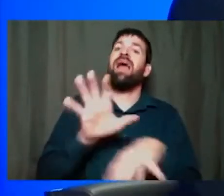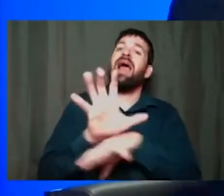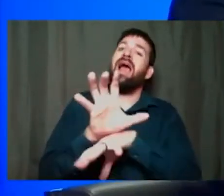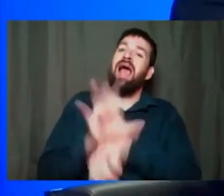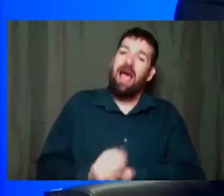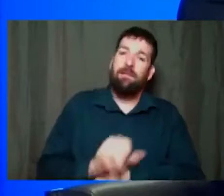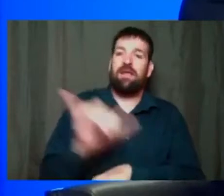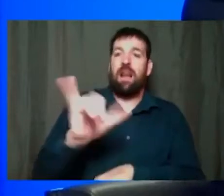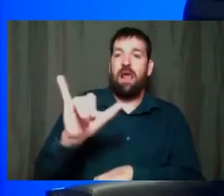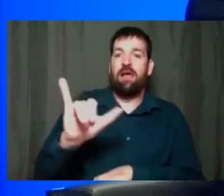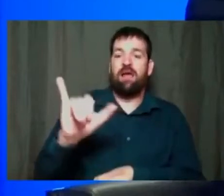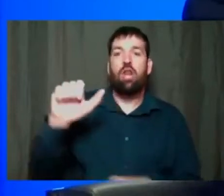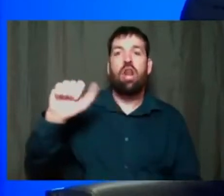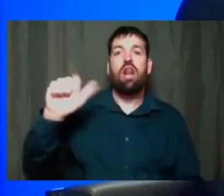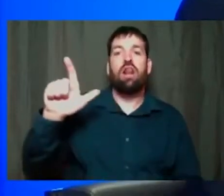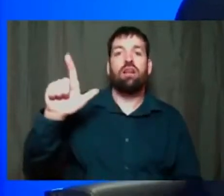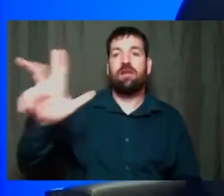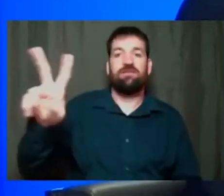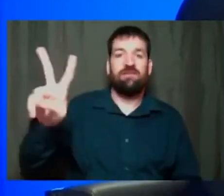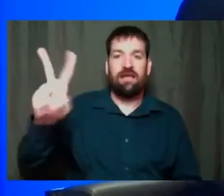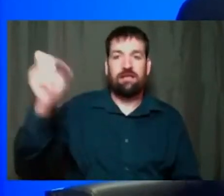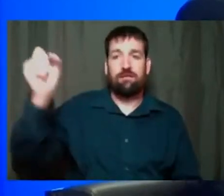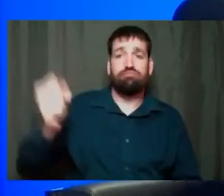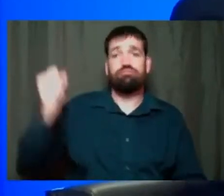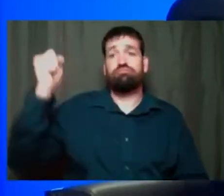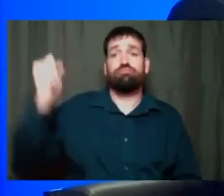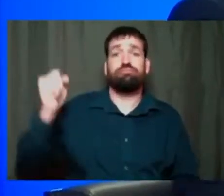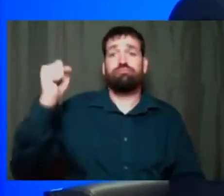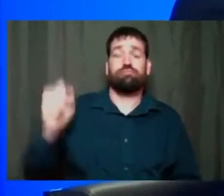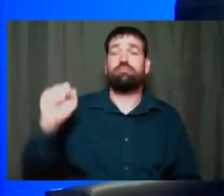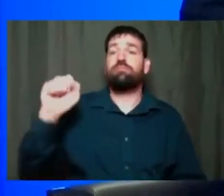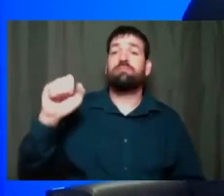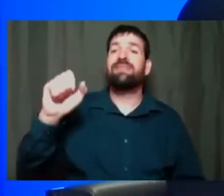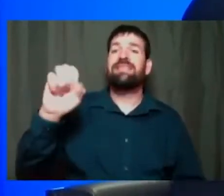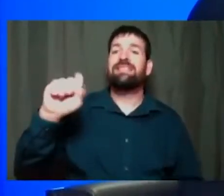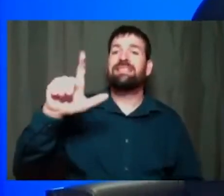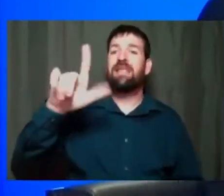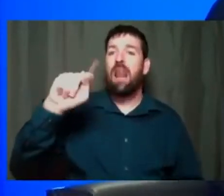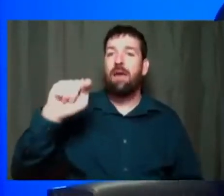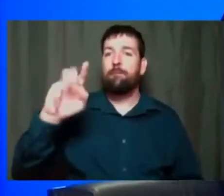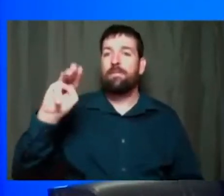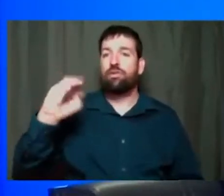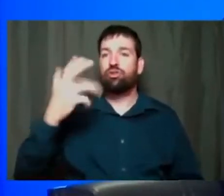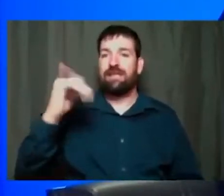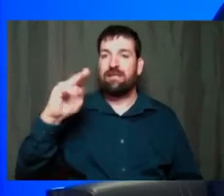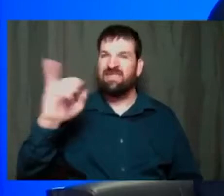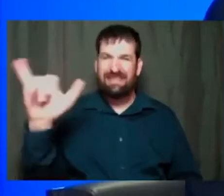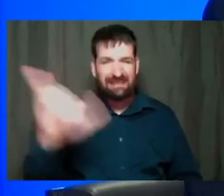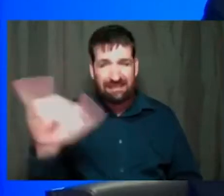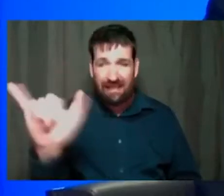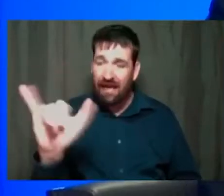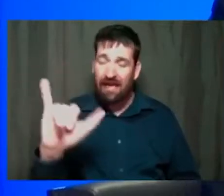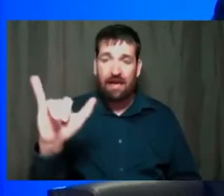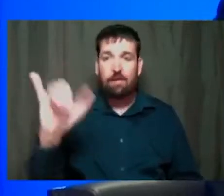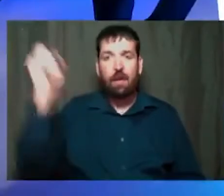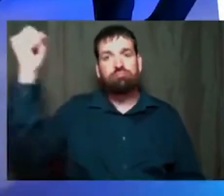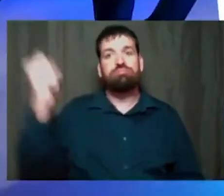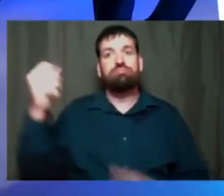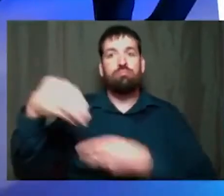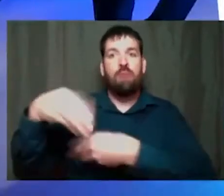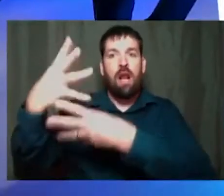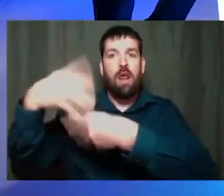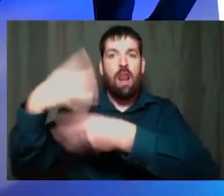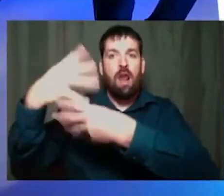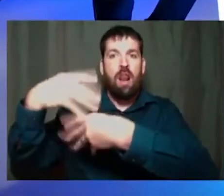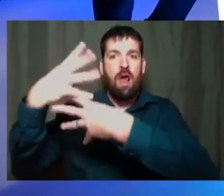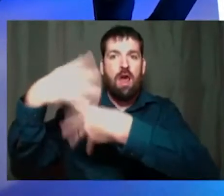the method it uses to refresh, pull down, wait, whoop, just like pulling a slot machine lever. I mean, it's And there's so much false news